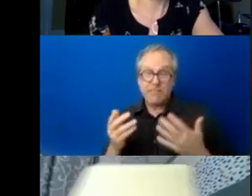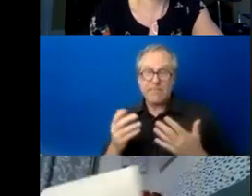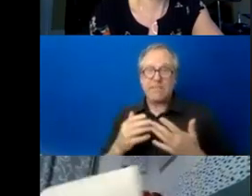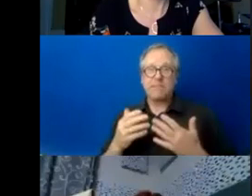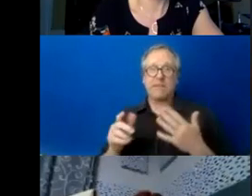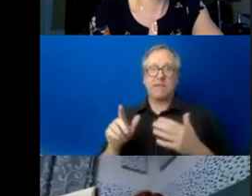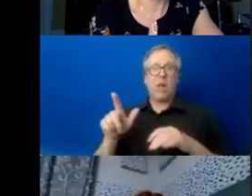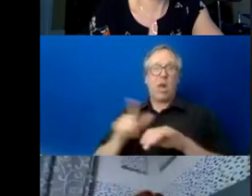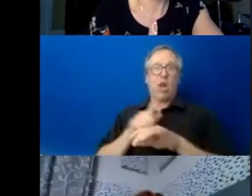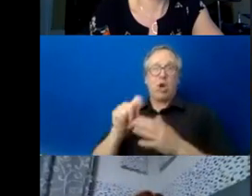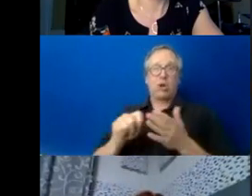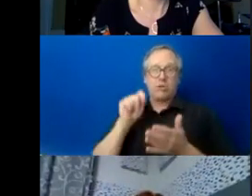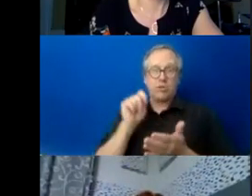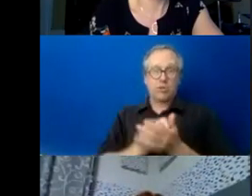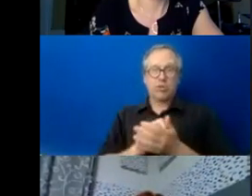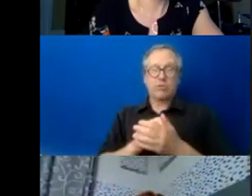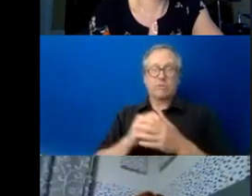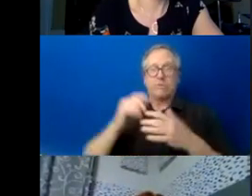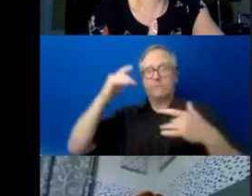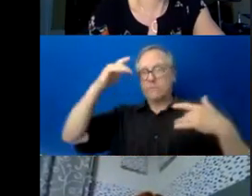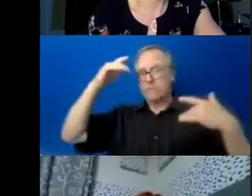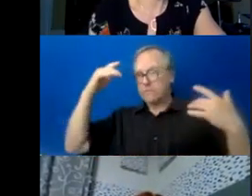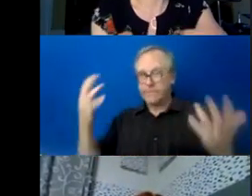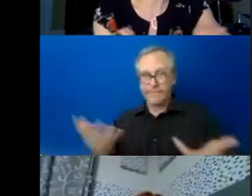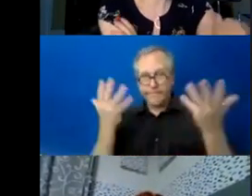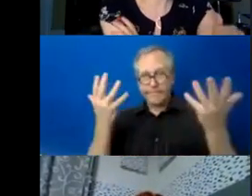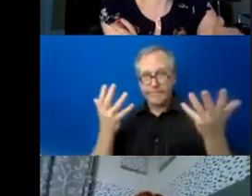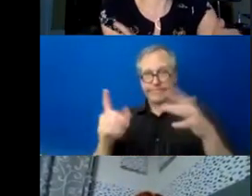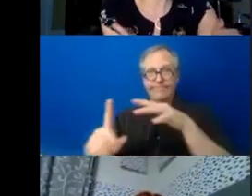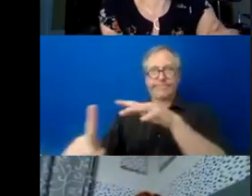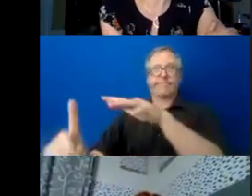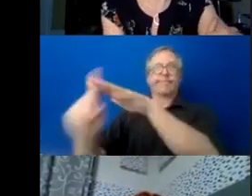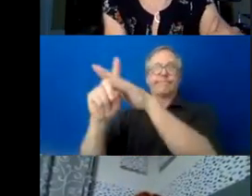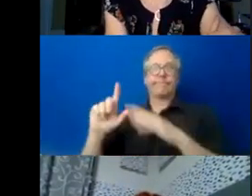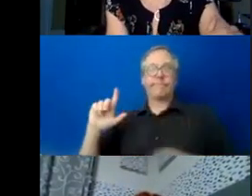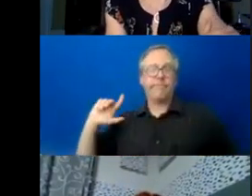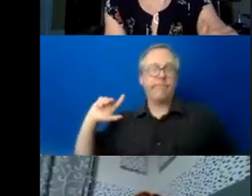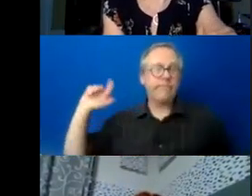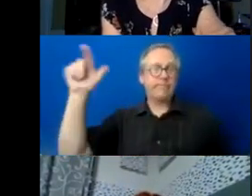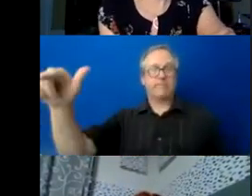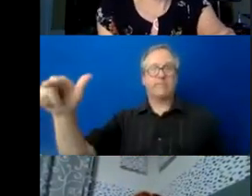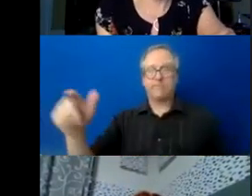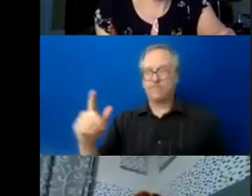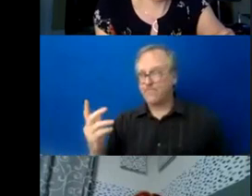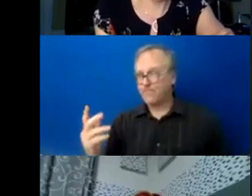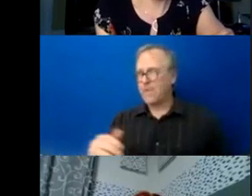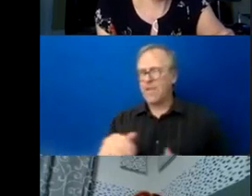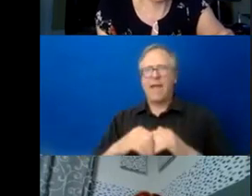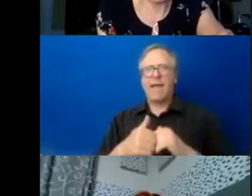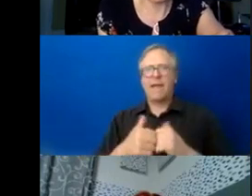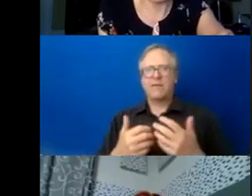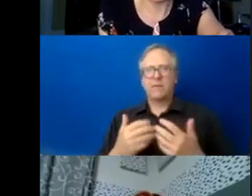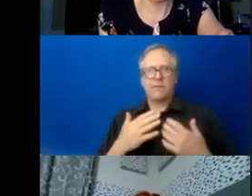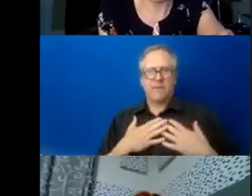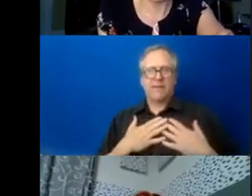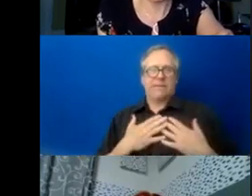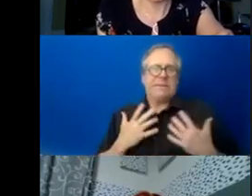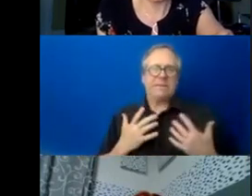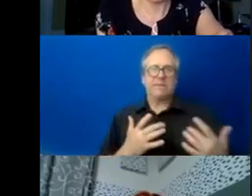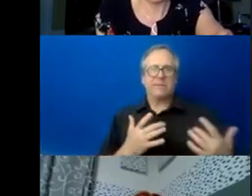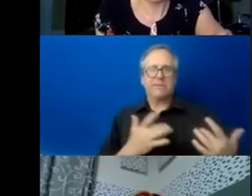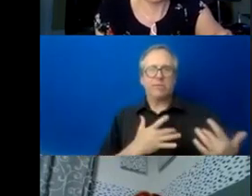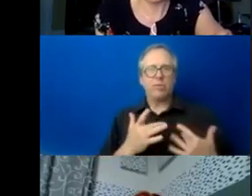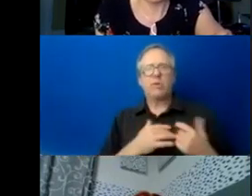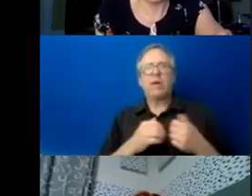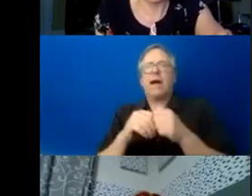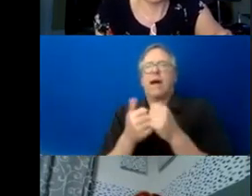maybe something long-term popping up. And how, I guess my biggest thing is,